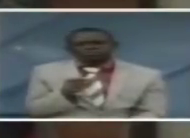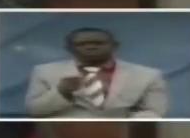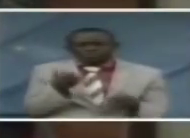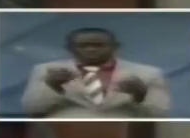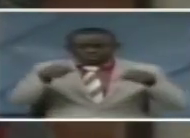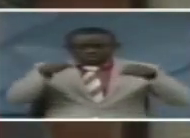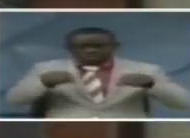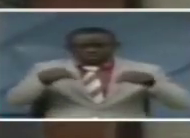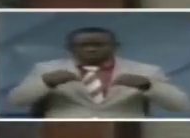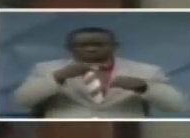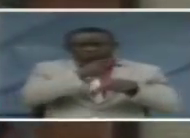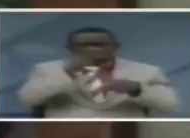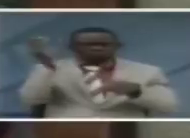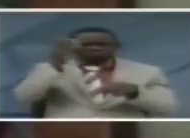December